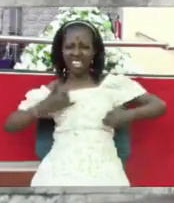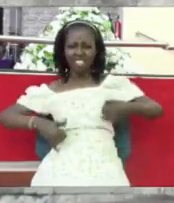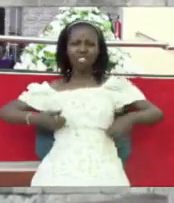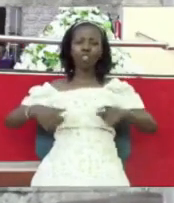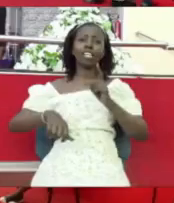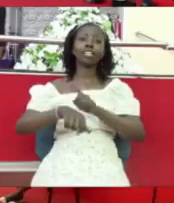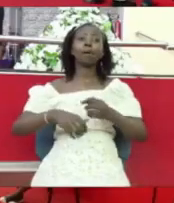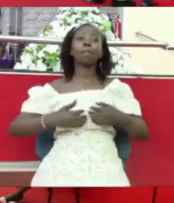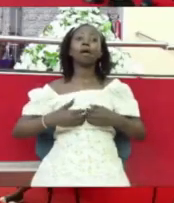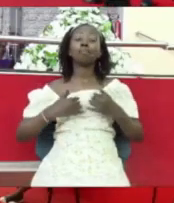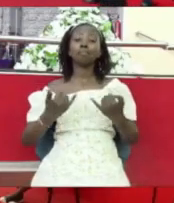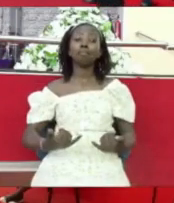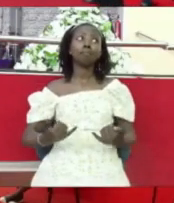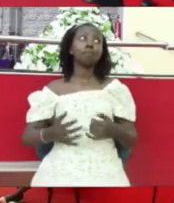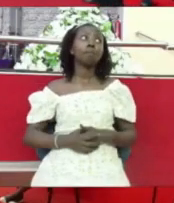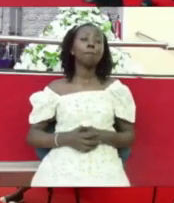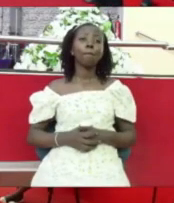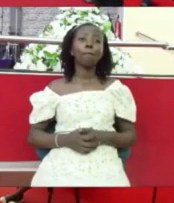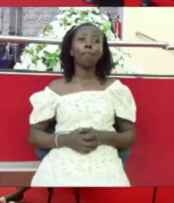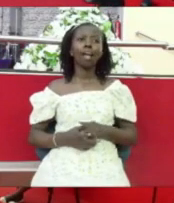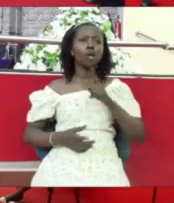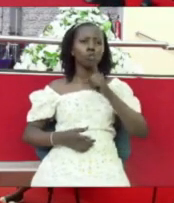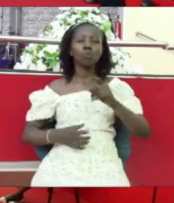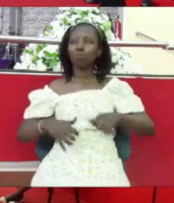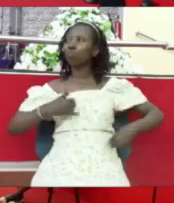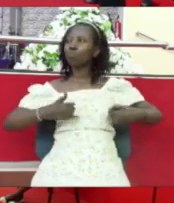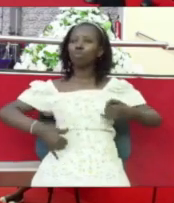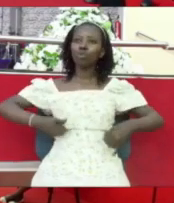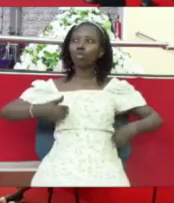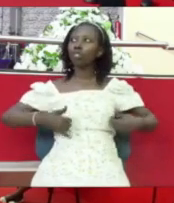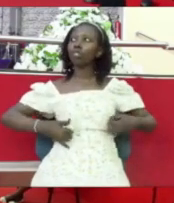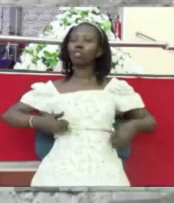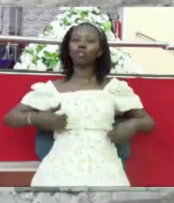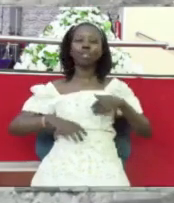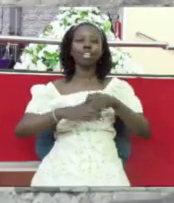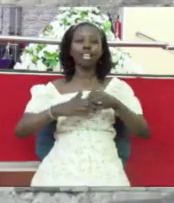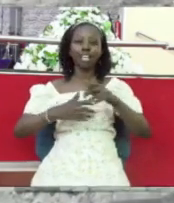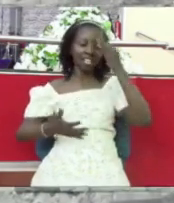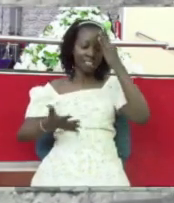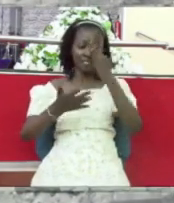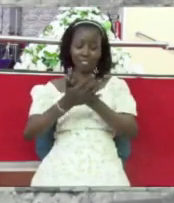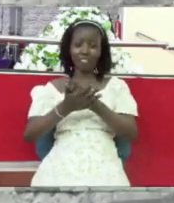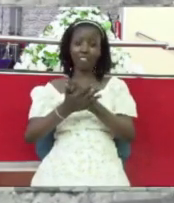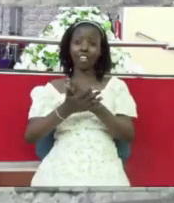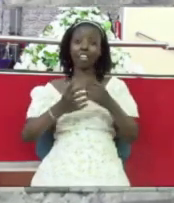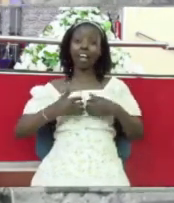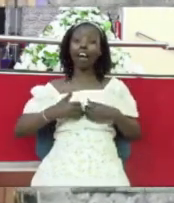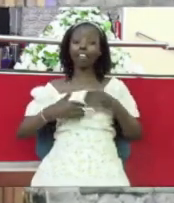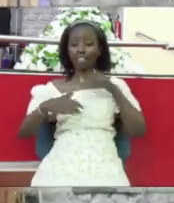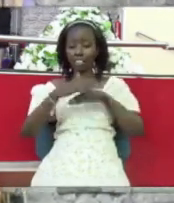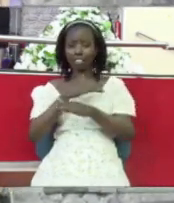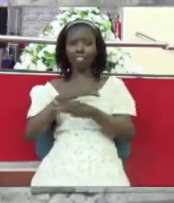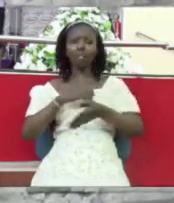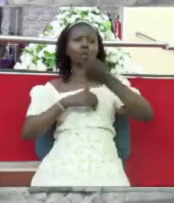have. Furahia nafasi na wakati ambao Mungu amekupea. Rejoice in the faith that you have come in. Furahia katika imani ambayo umeingia ndani. God